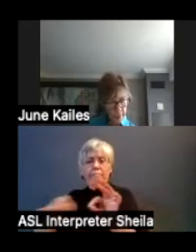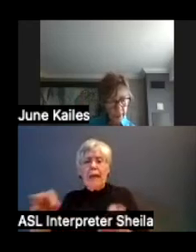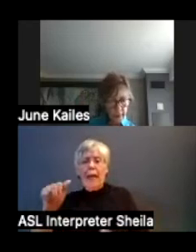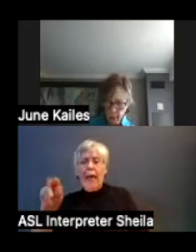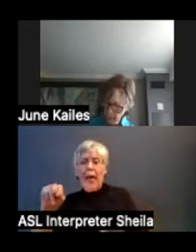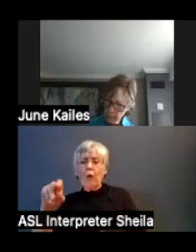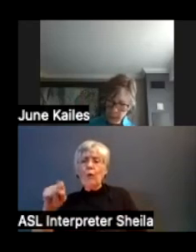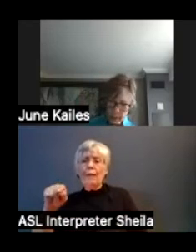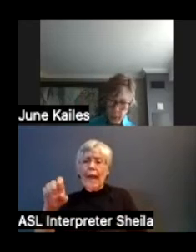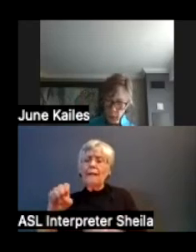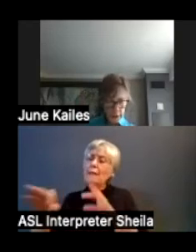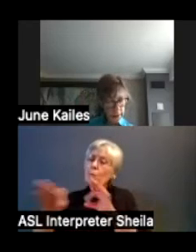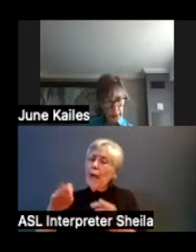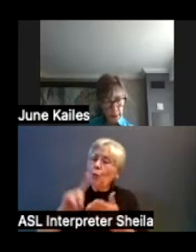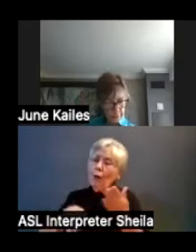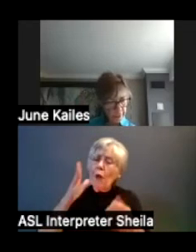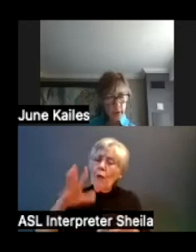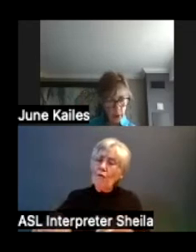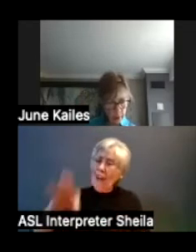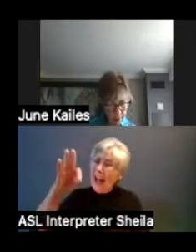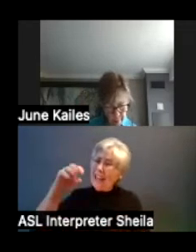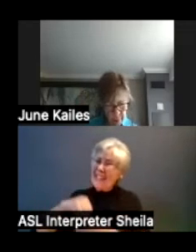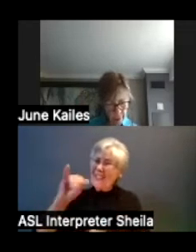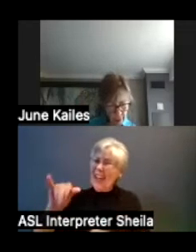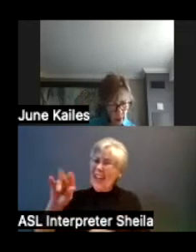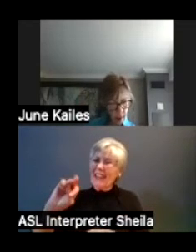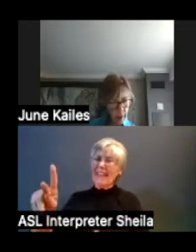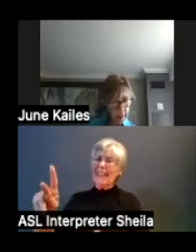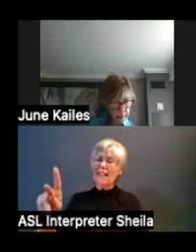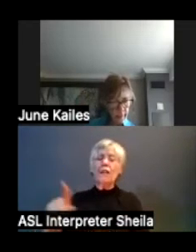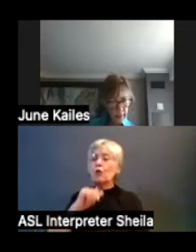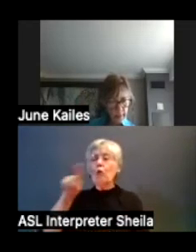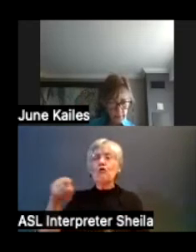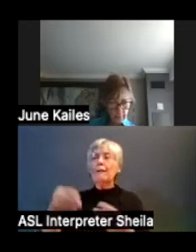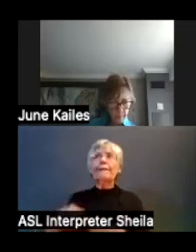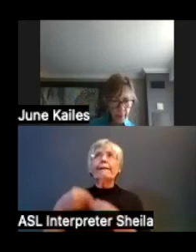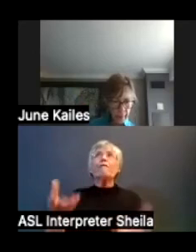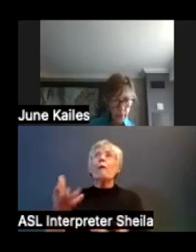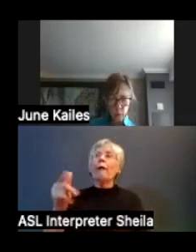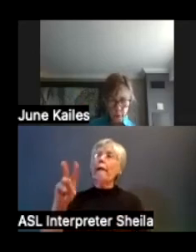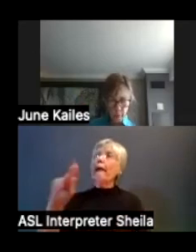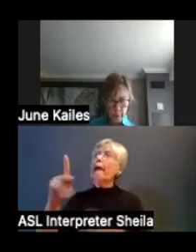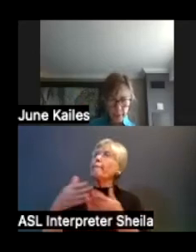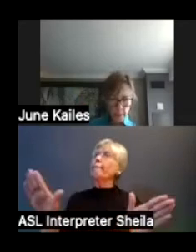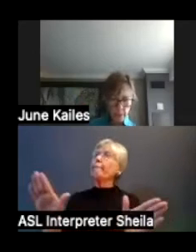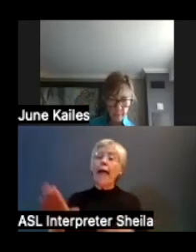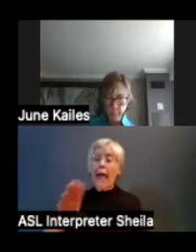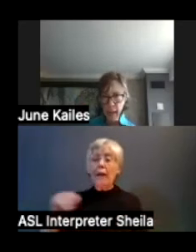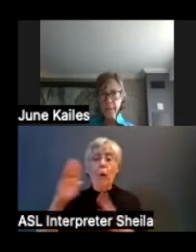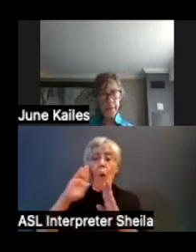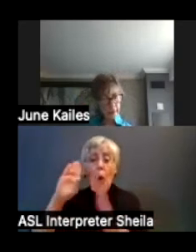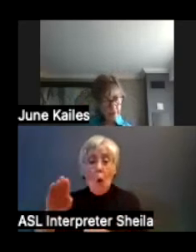link. Don't just use these generic links and hope that people